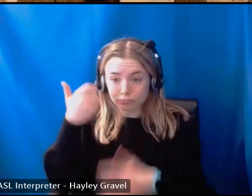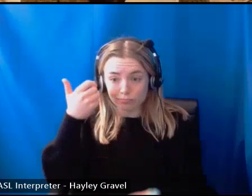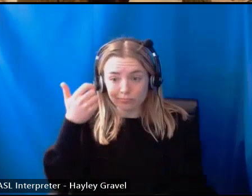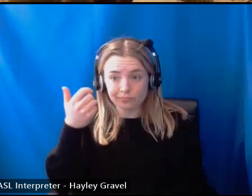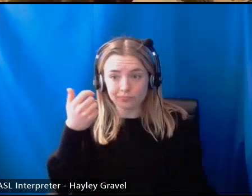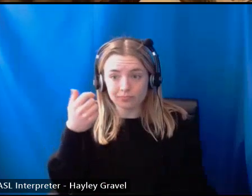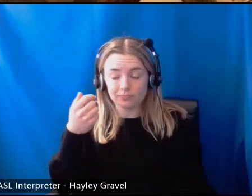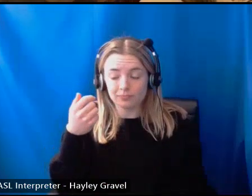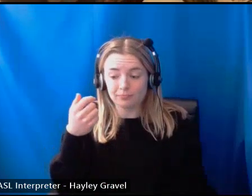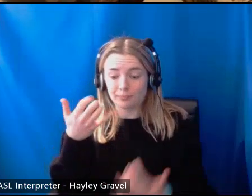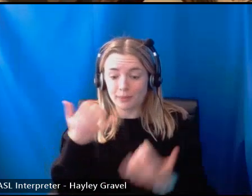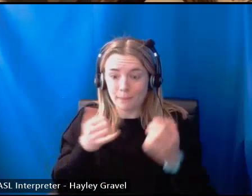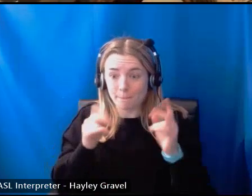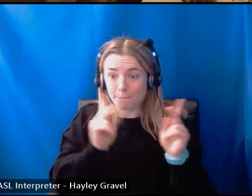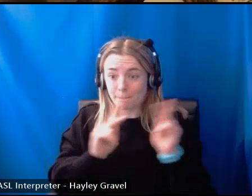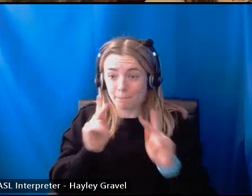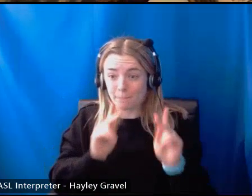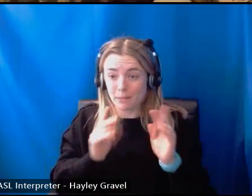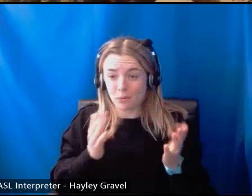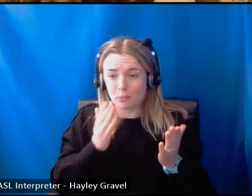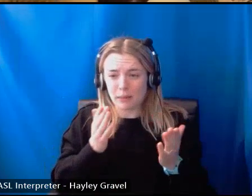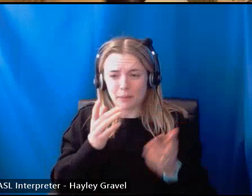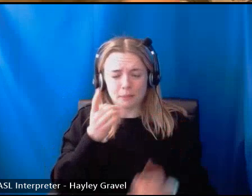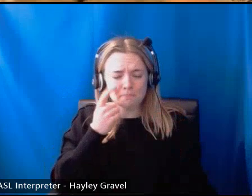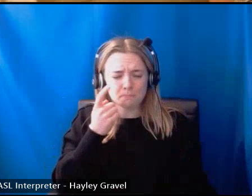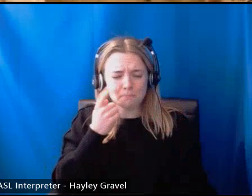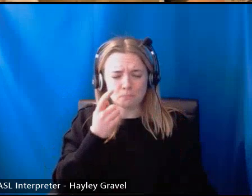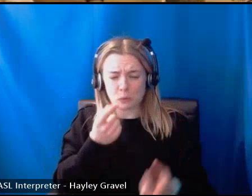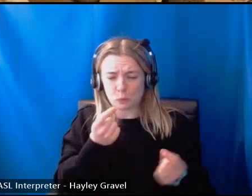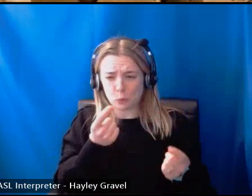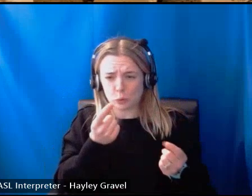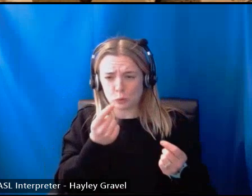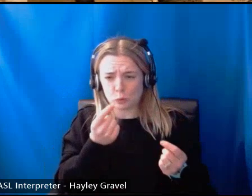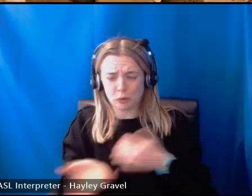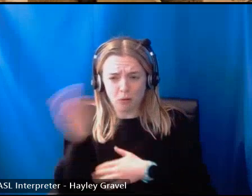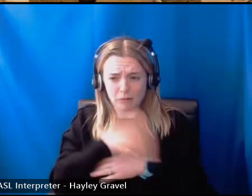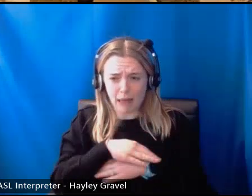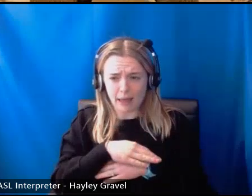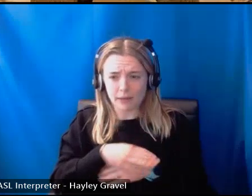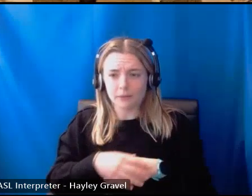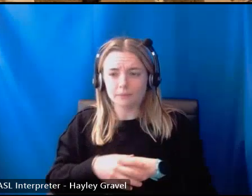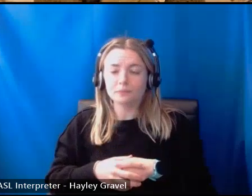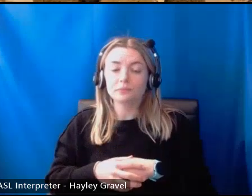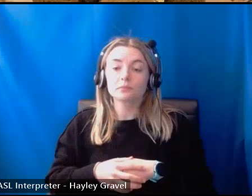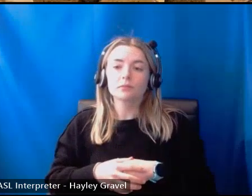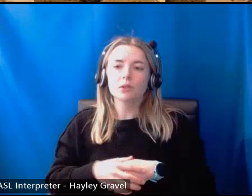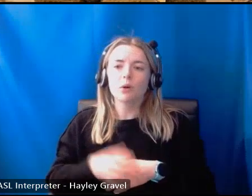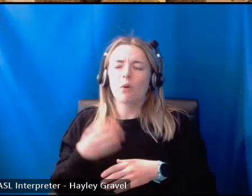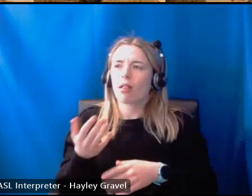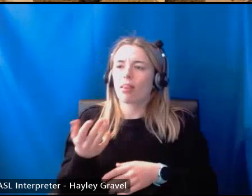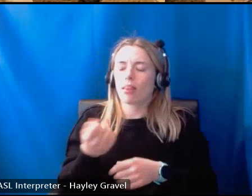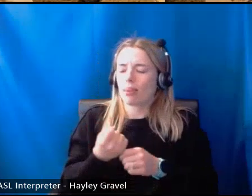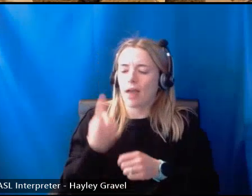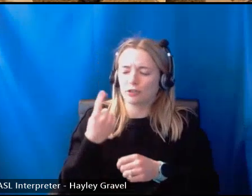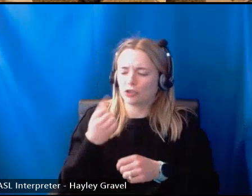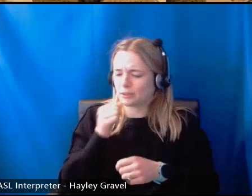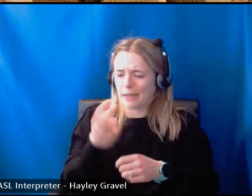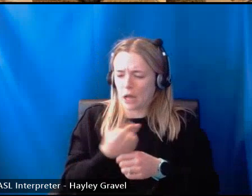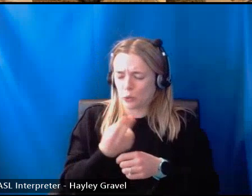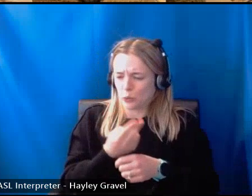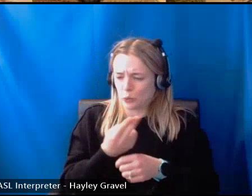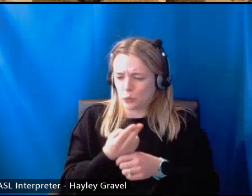people are going to start to question, what are you doing all day? So I used that cartoon. I didn't use it last semester. I kind